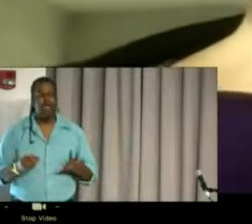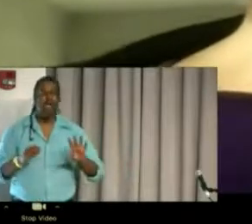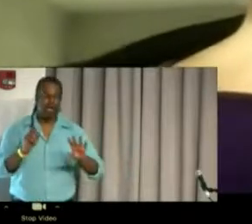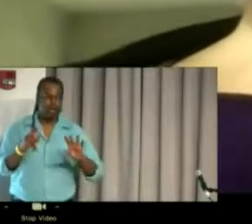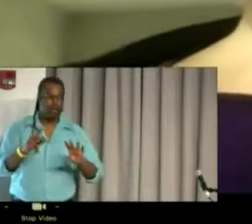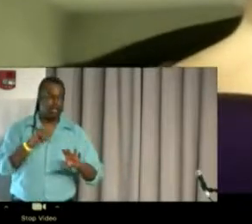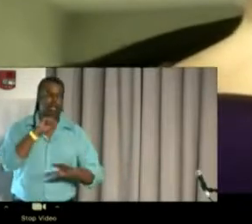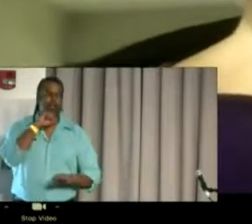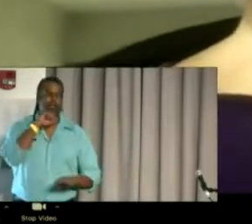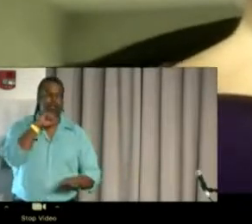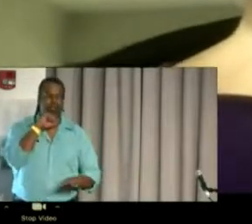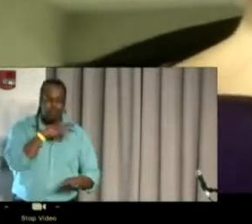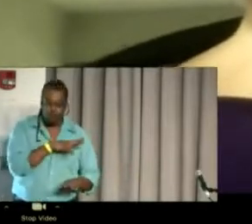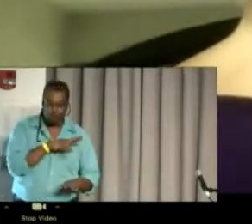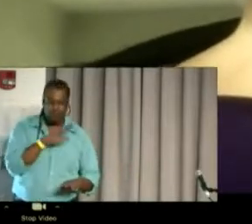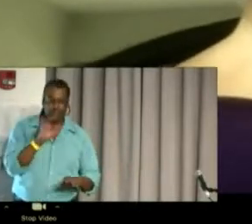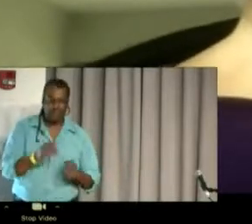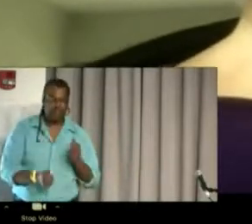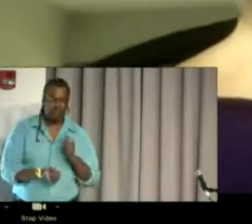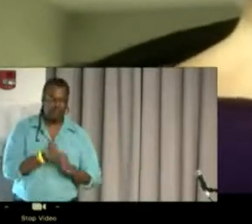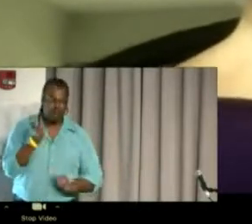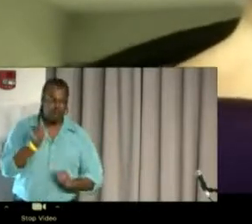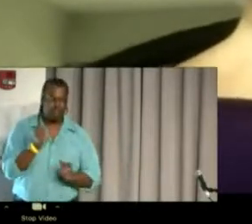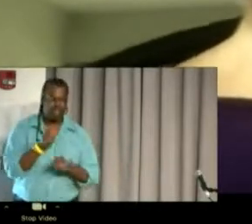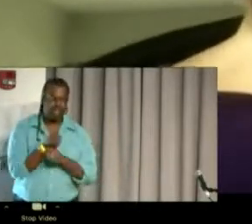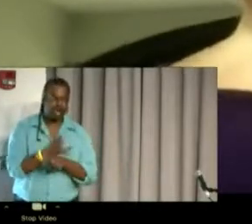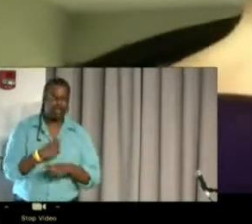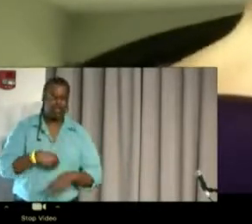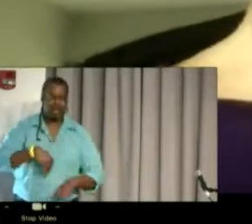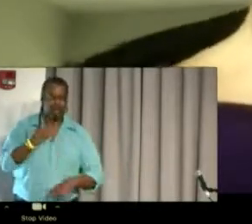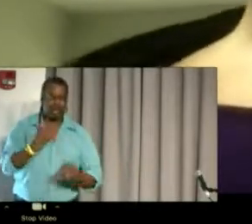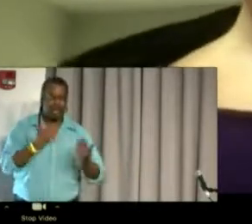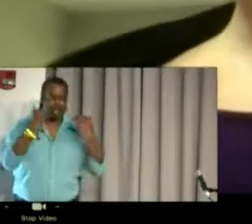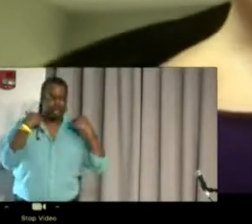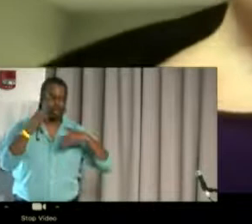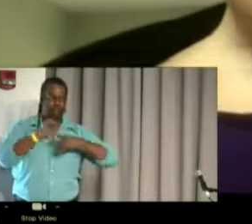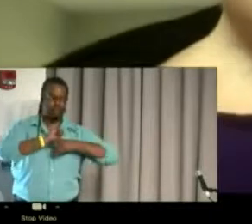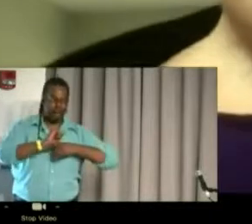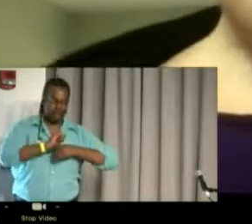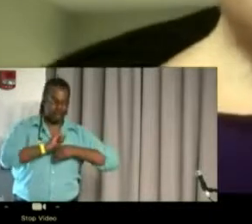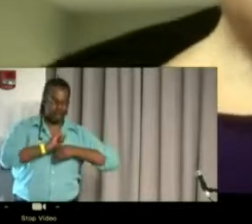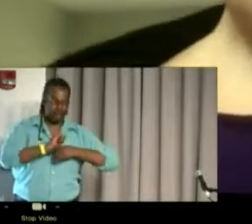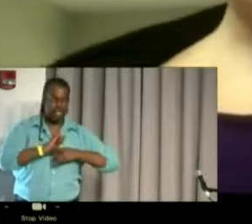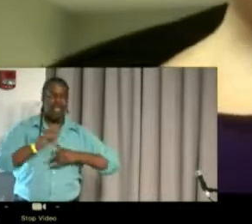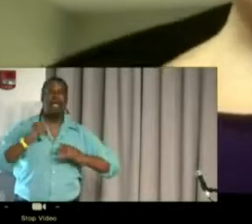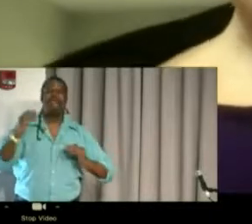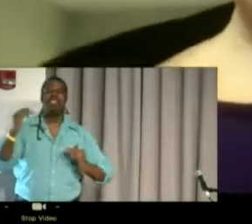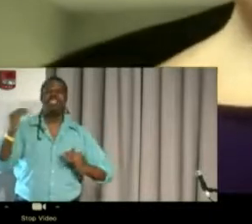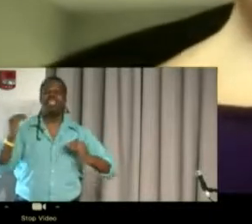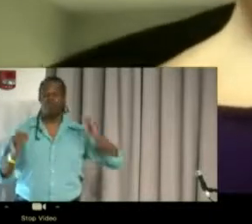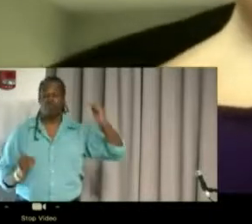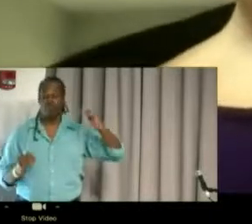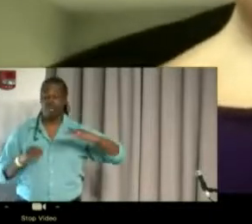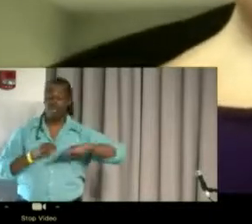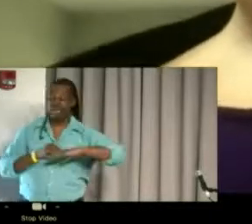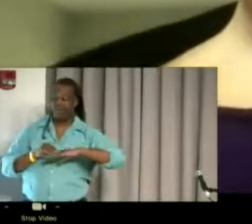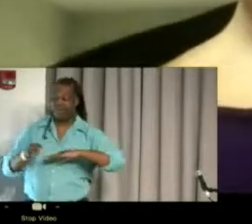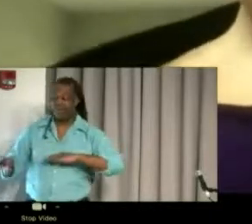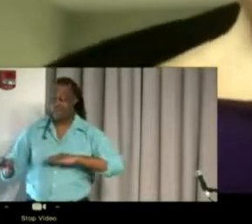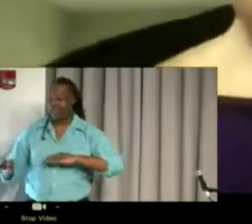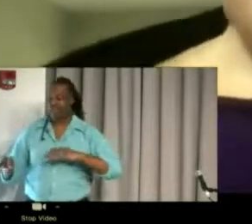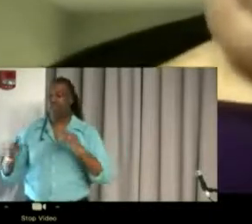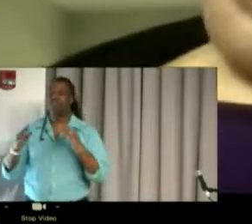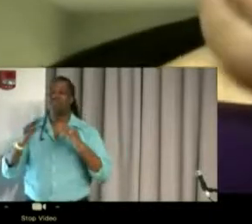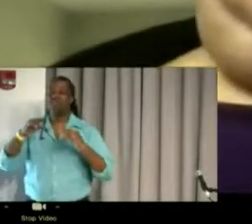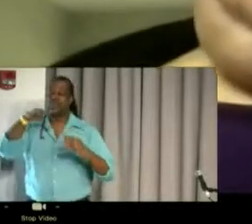pollution that is largely caused by white consumption practices is disproportionately affects Black and brown